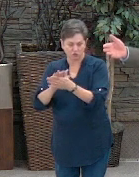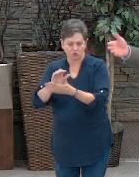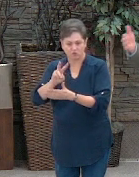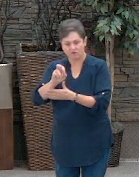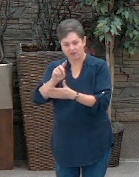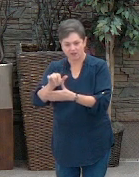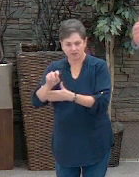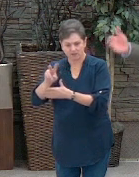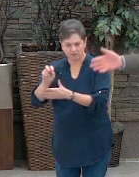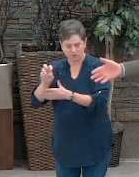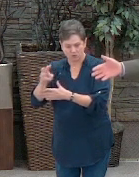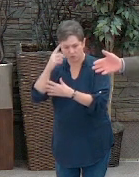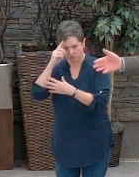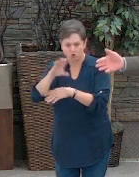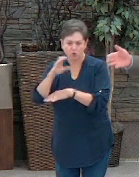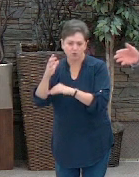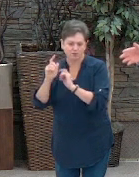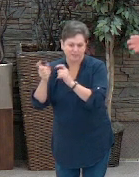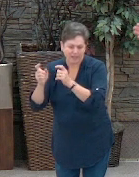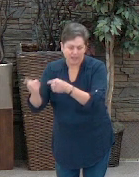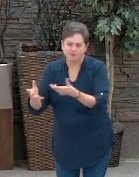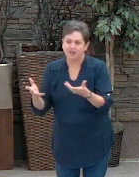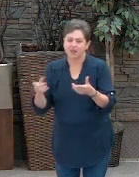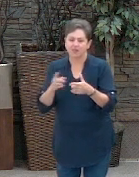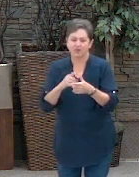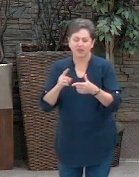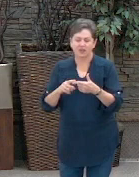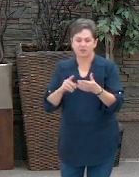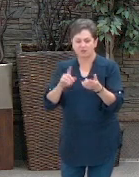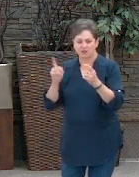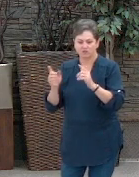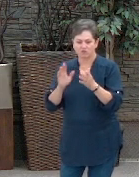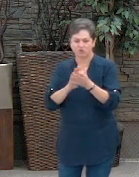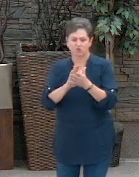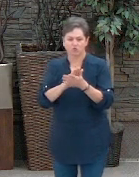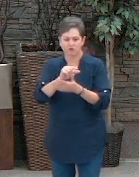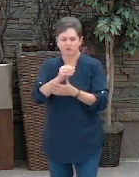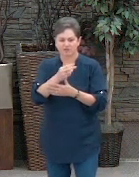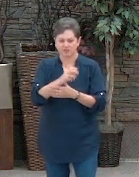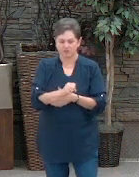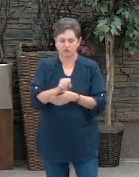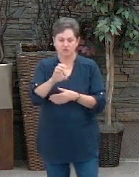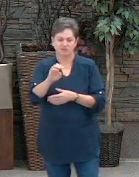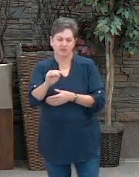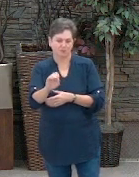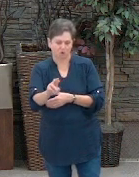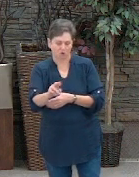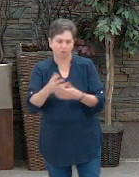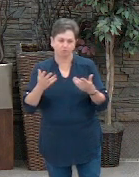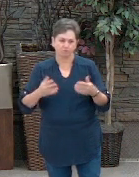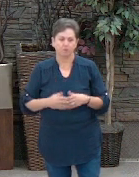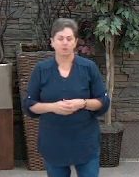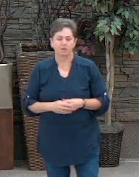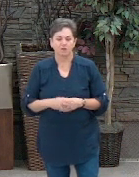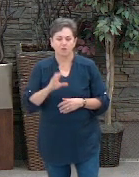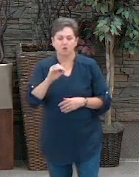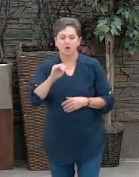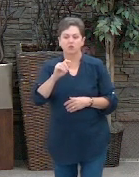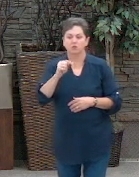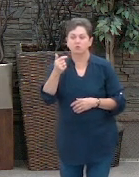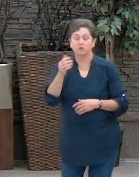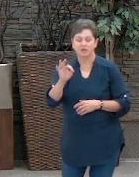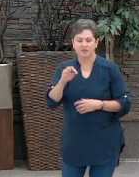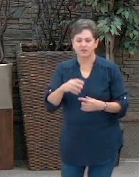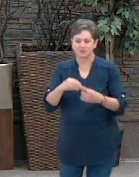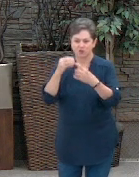for Christmas gifts, and then we turn to the schools, Great Falls High and CMR. So October 29th, it'll be